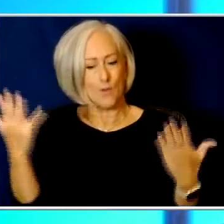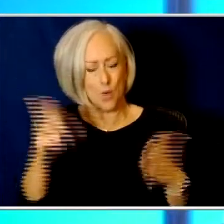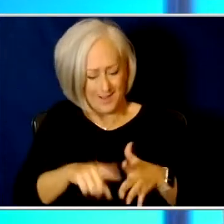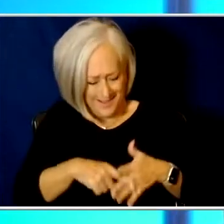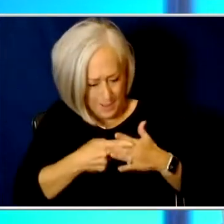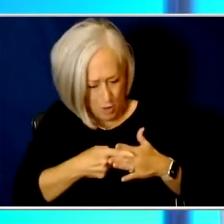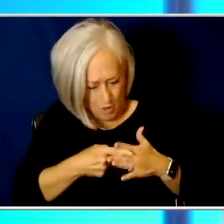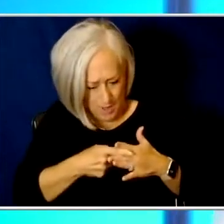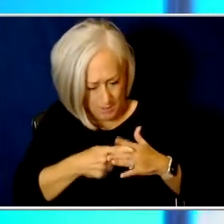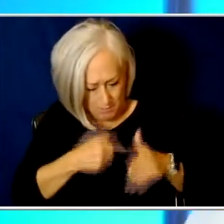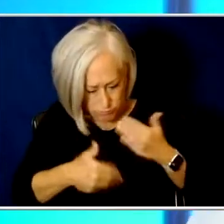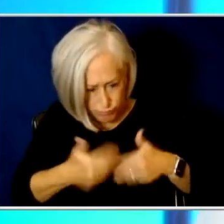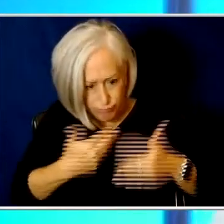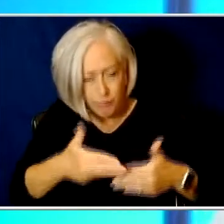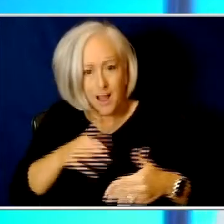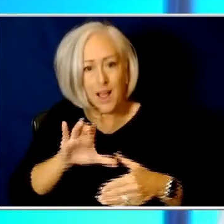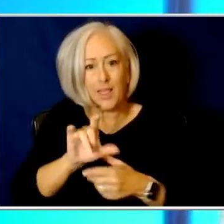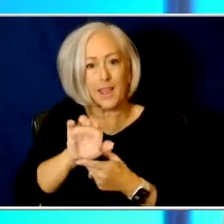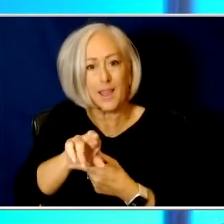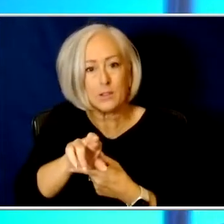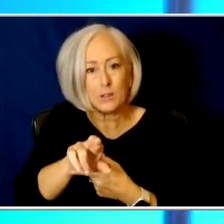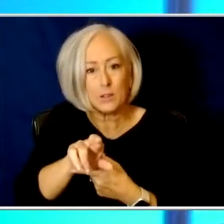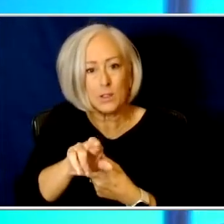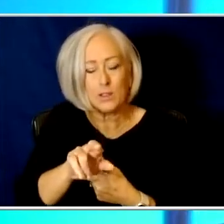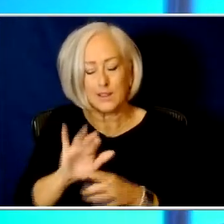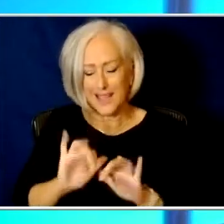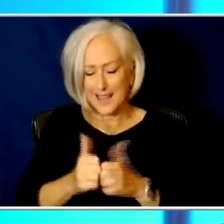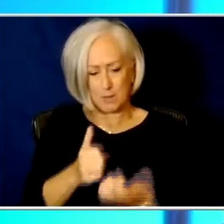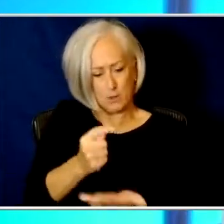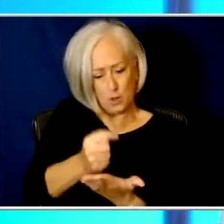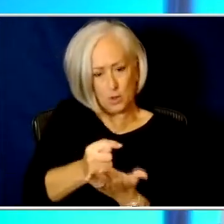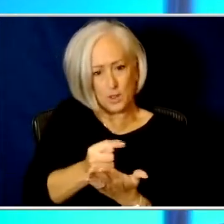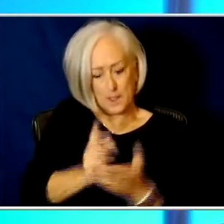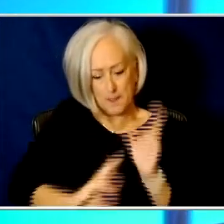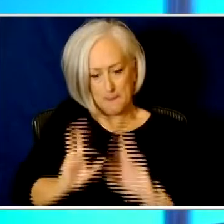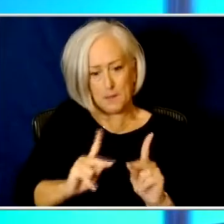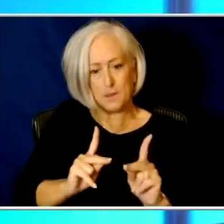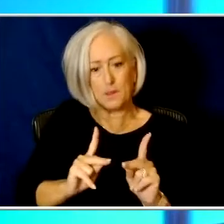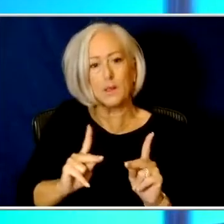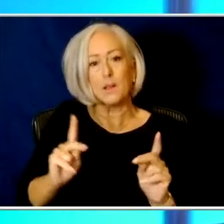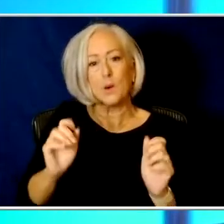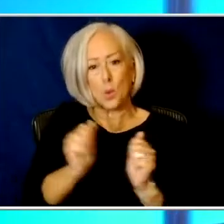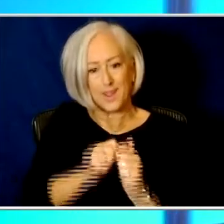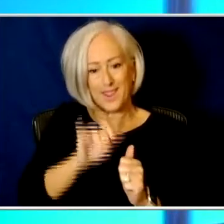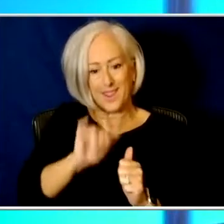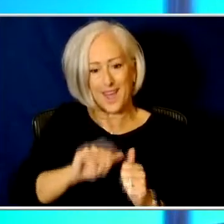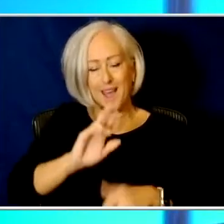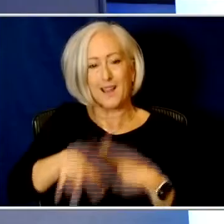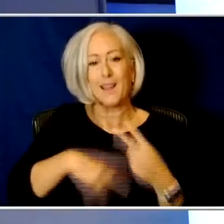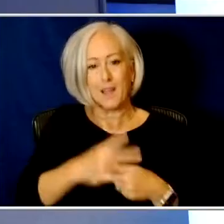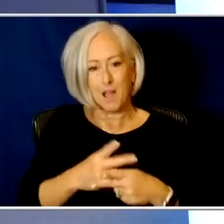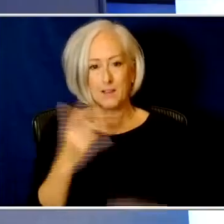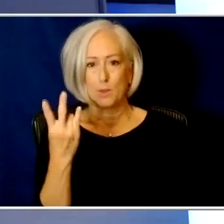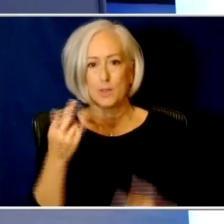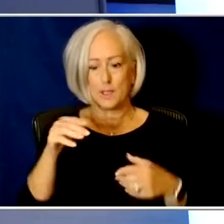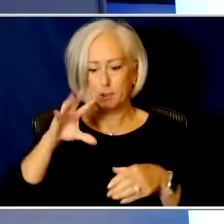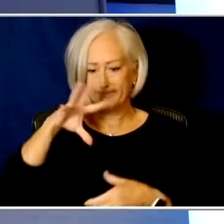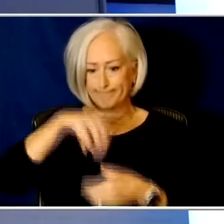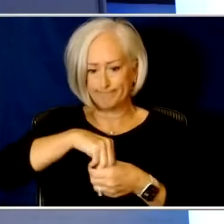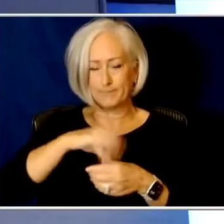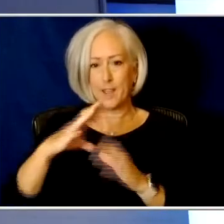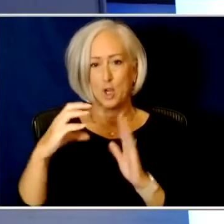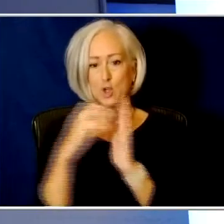but then how can we potentially treat patients that have these specific mutations in their tumors. So you said a term that I